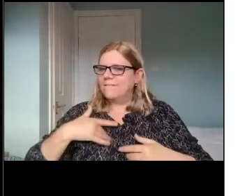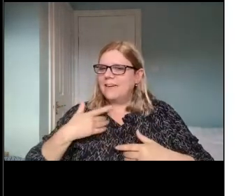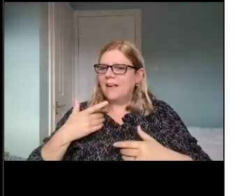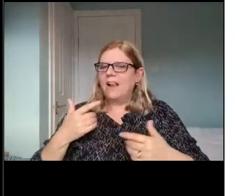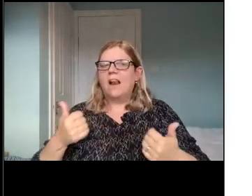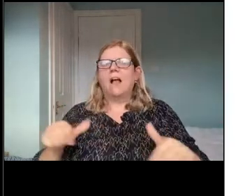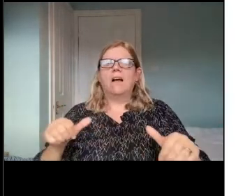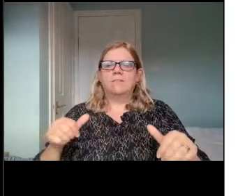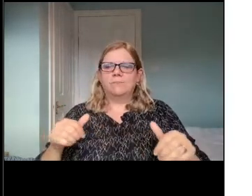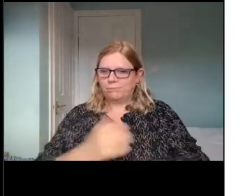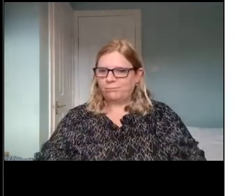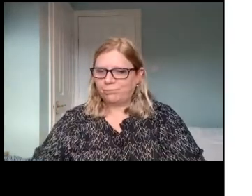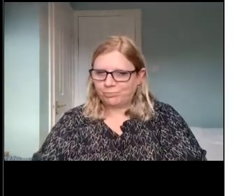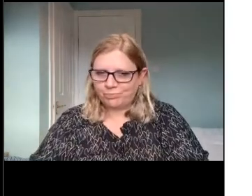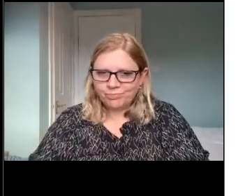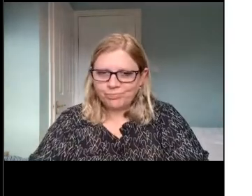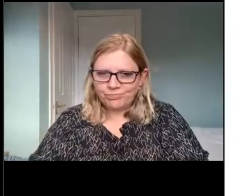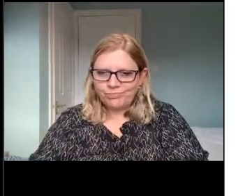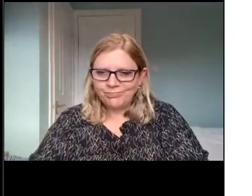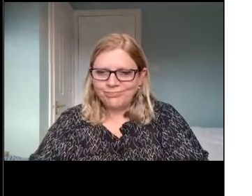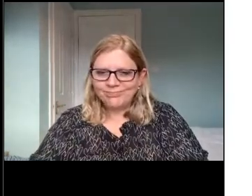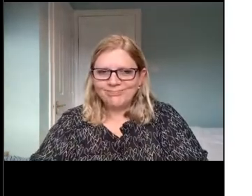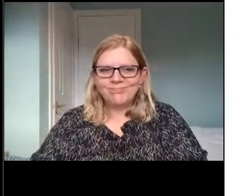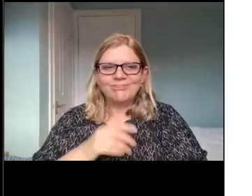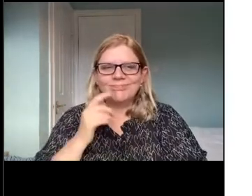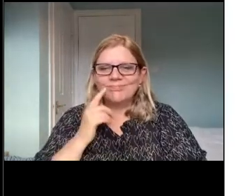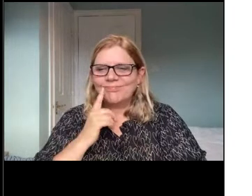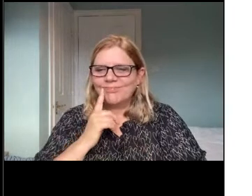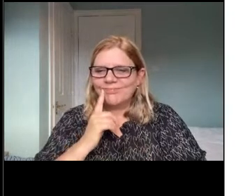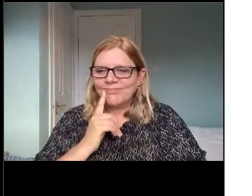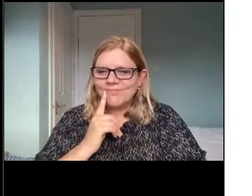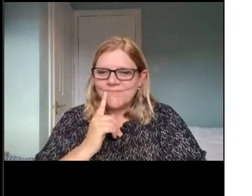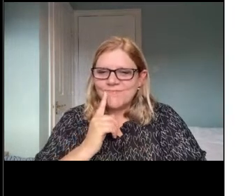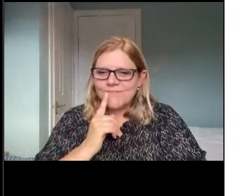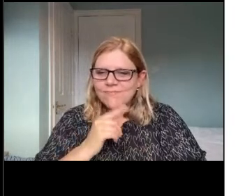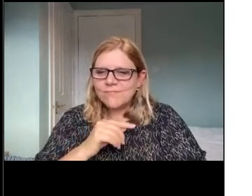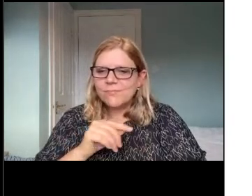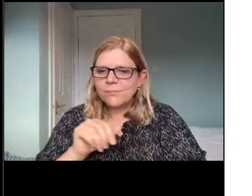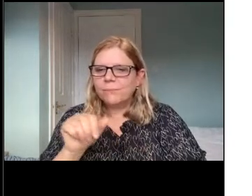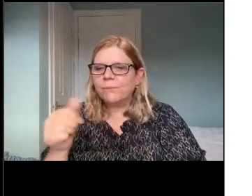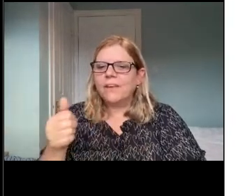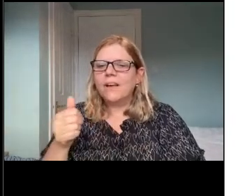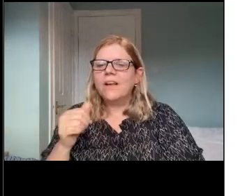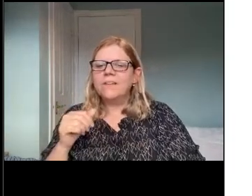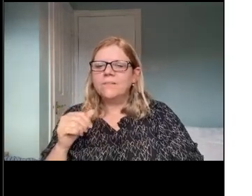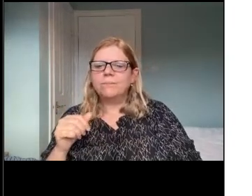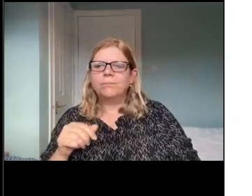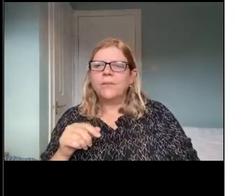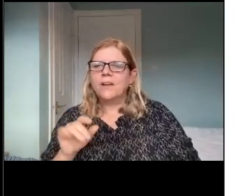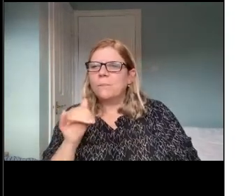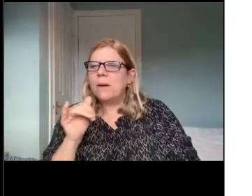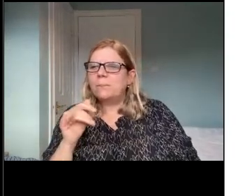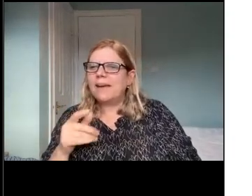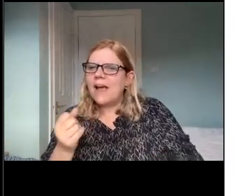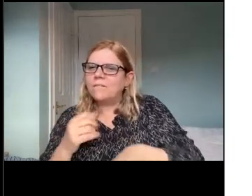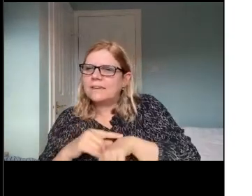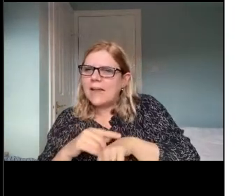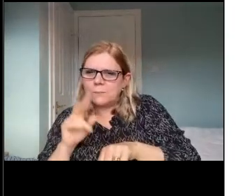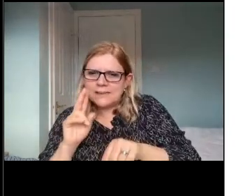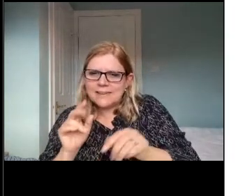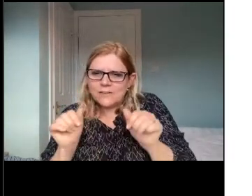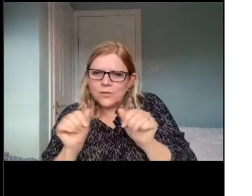When I asked other deaf scientists, they felt the same, that sense of having waited their entire career for that sense of belonging. Next slide,